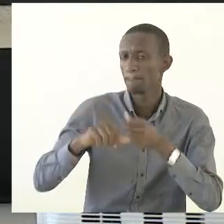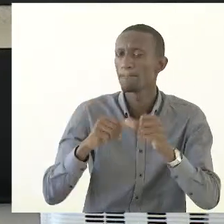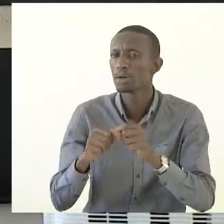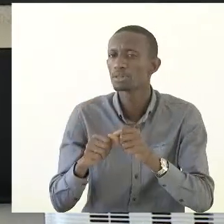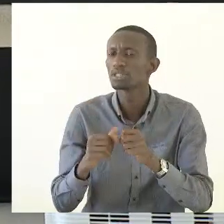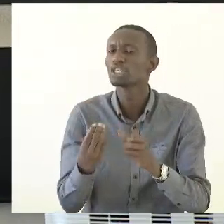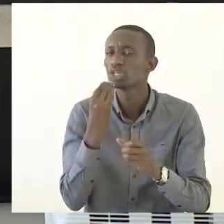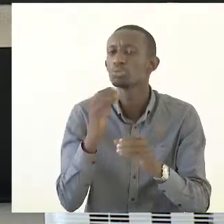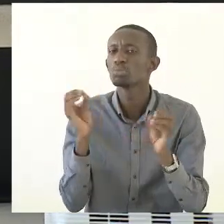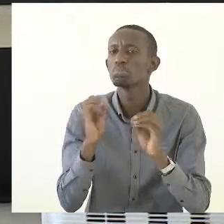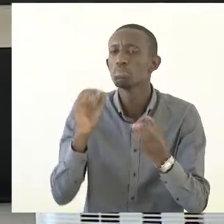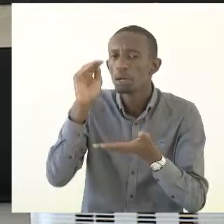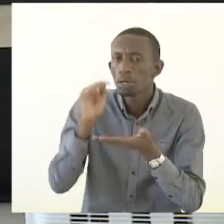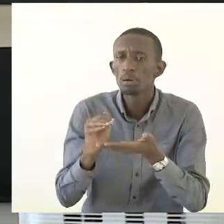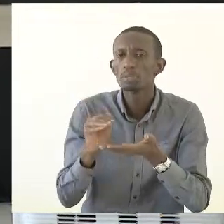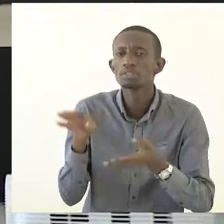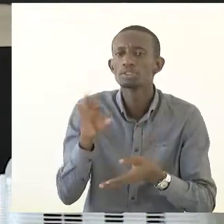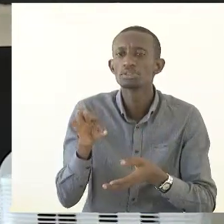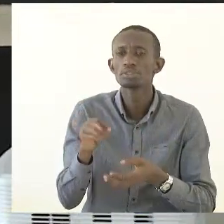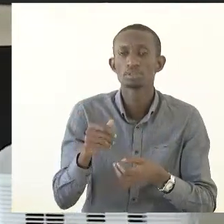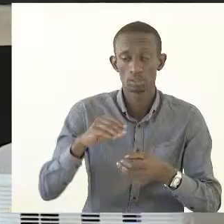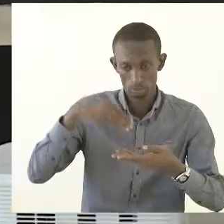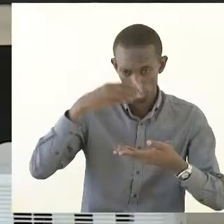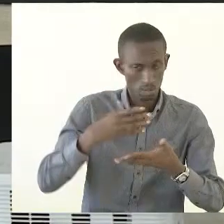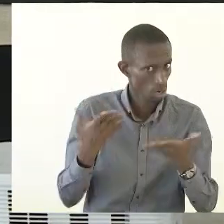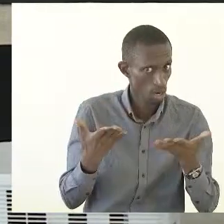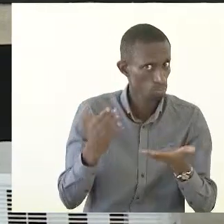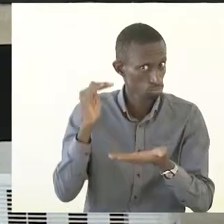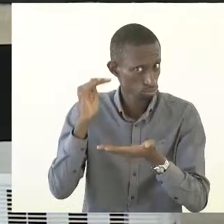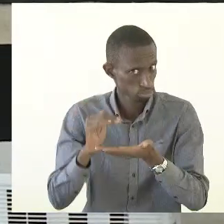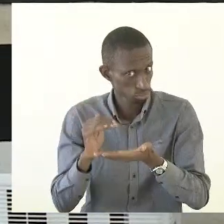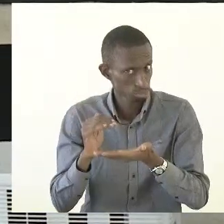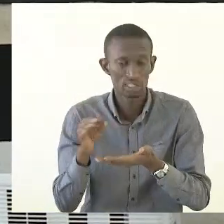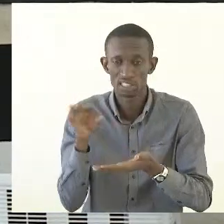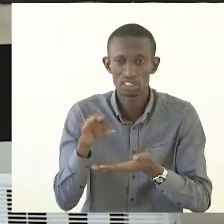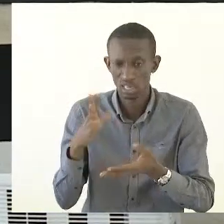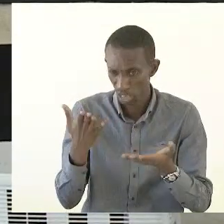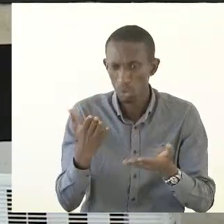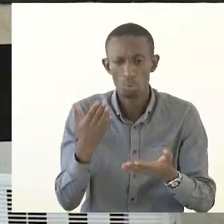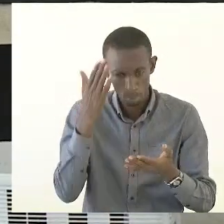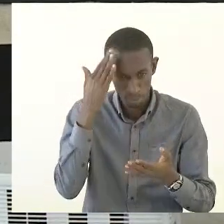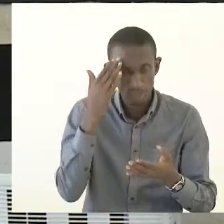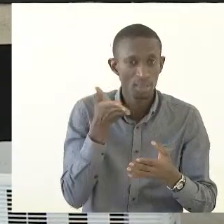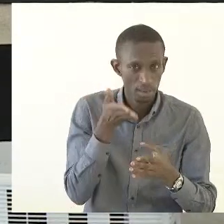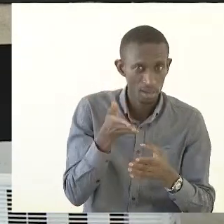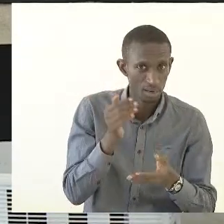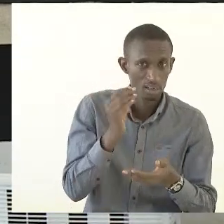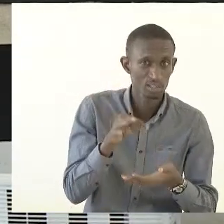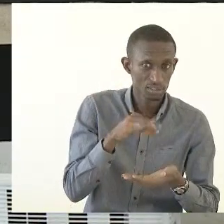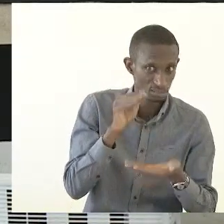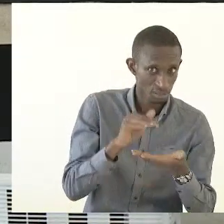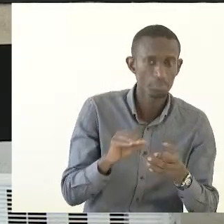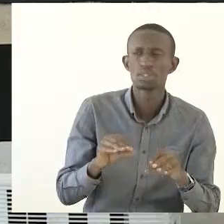sugars. We have talked about how reducing sugars is tested. How do you observe the food contains